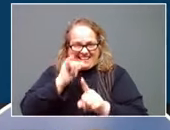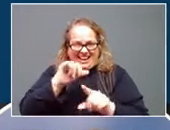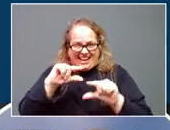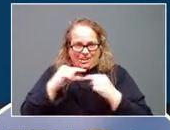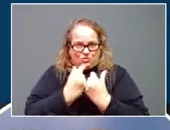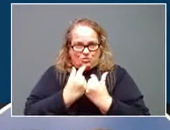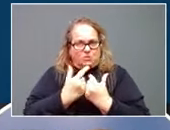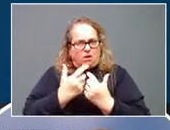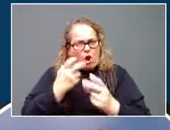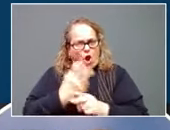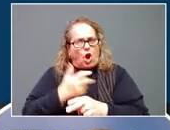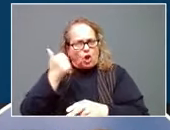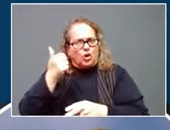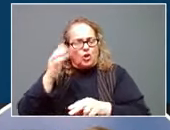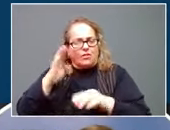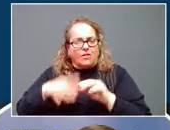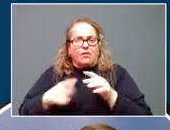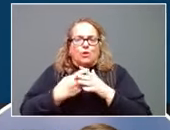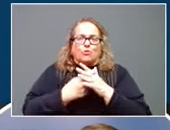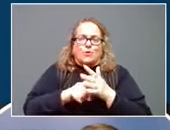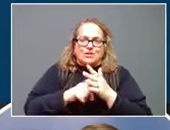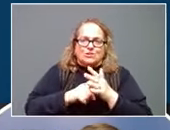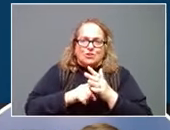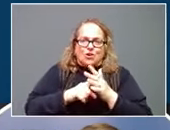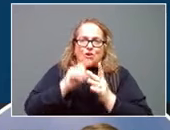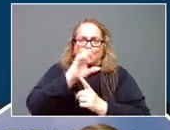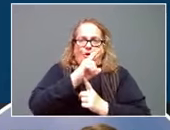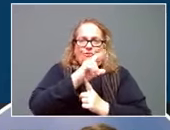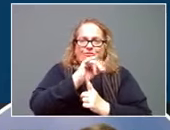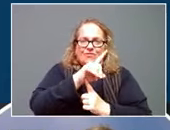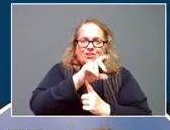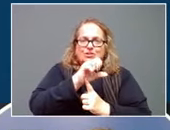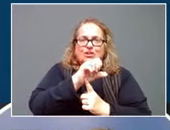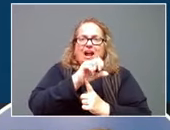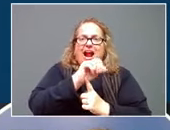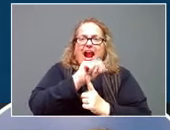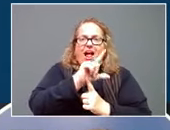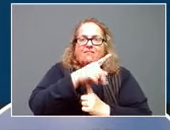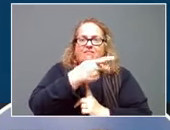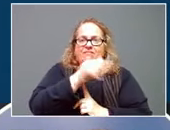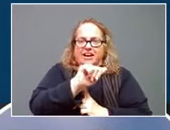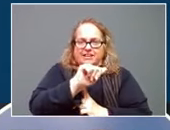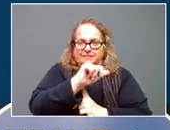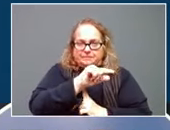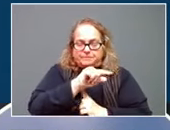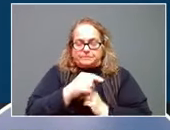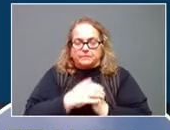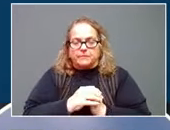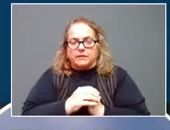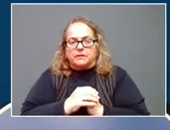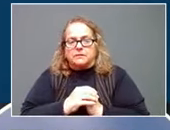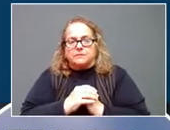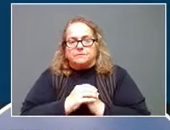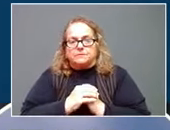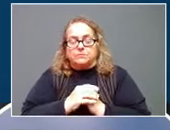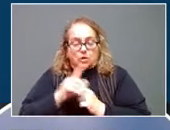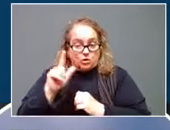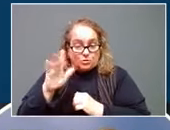original strand, and continuing to see an increase there is helpful. 25